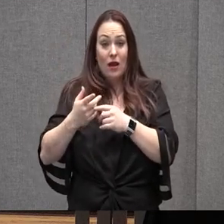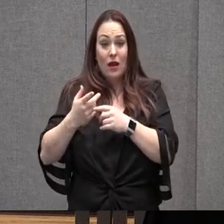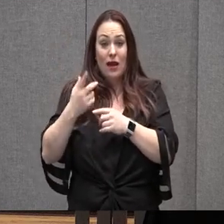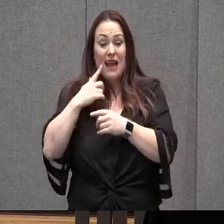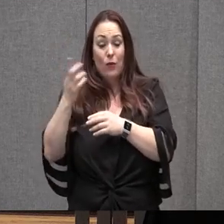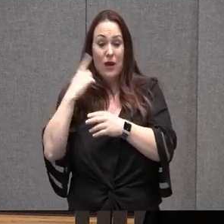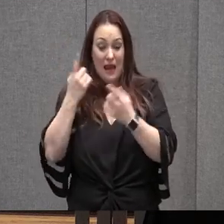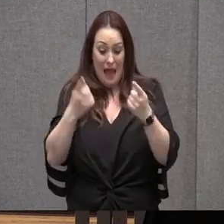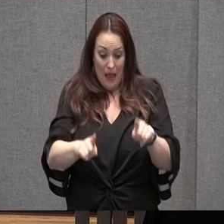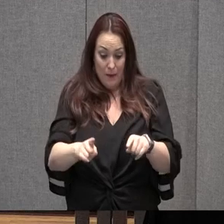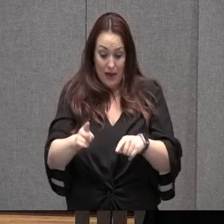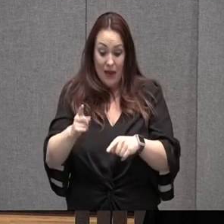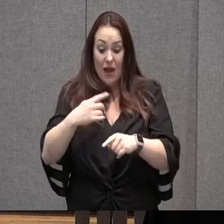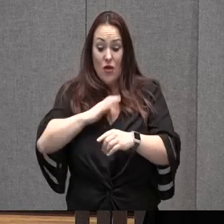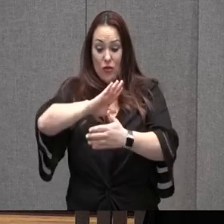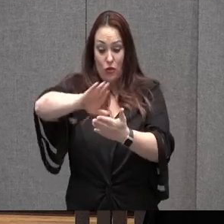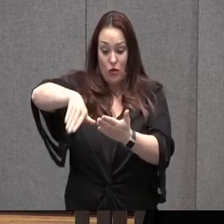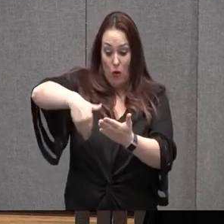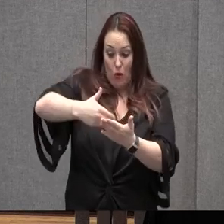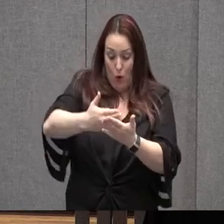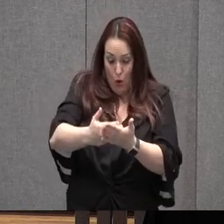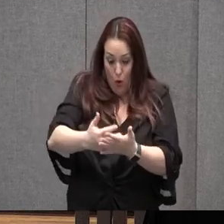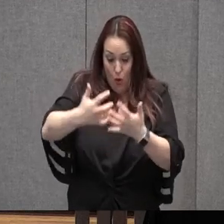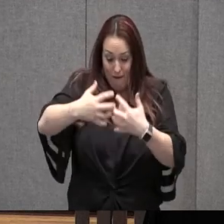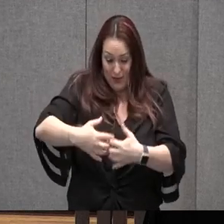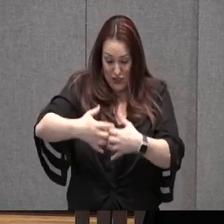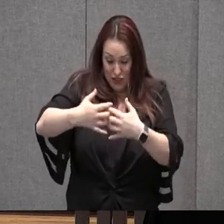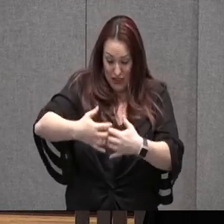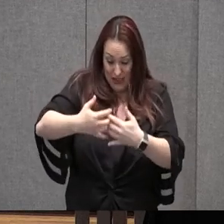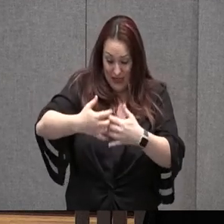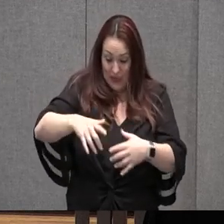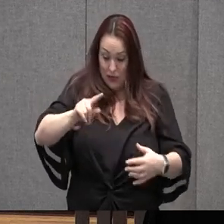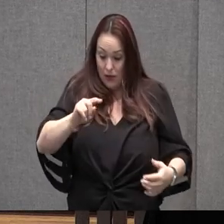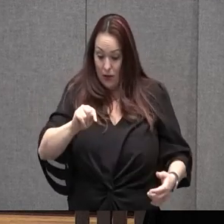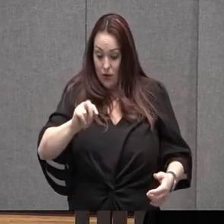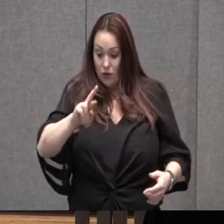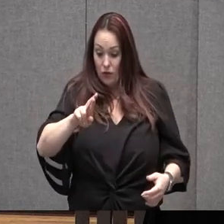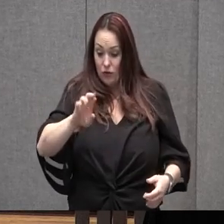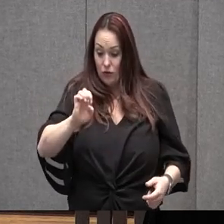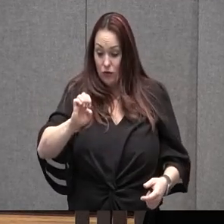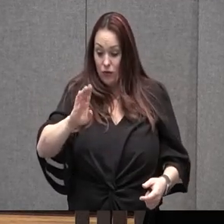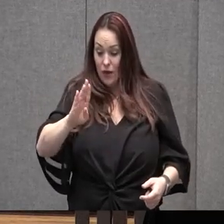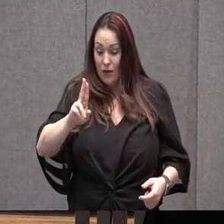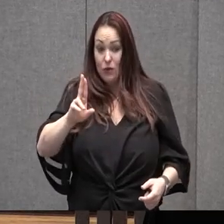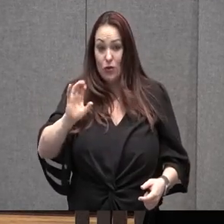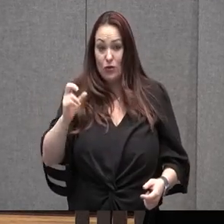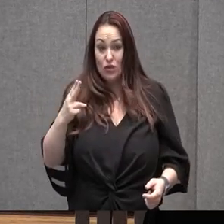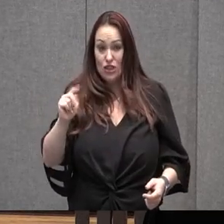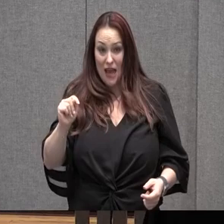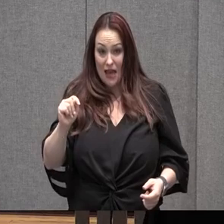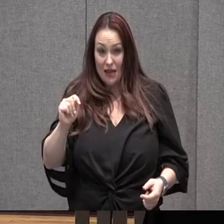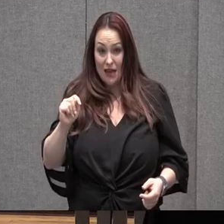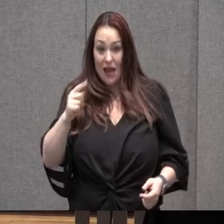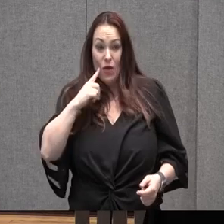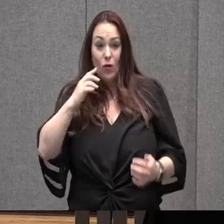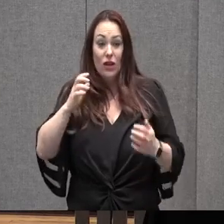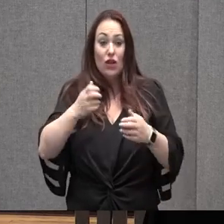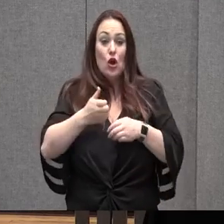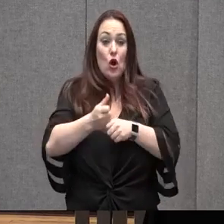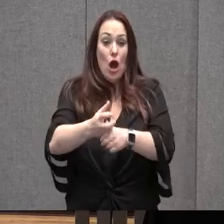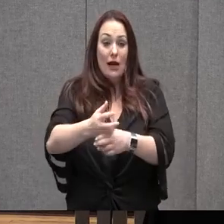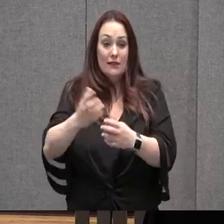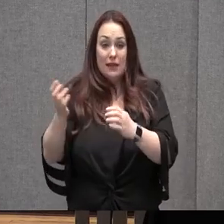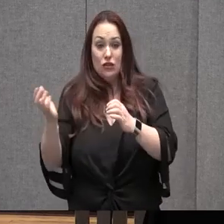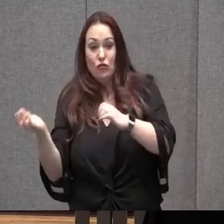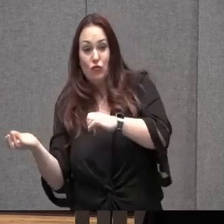the trebuchet. And okay. What they found out through their own design process is if they put wheels on the trebuchet, Ooh.